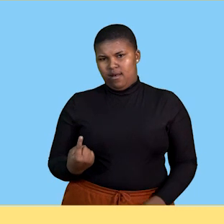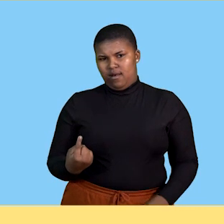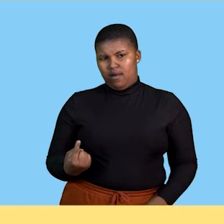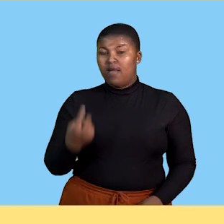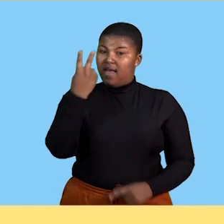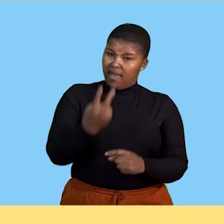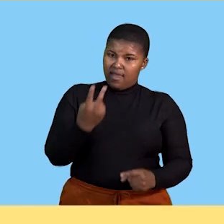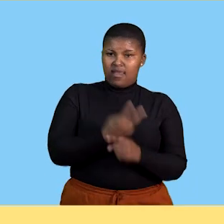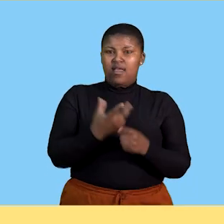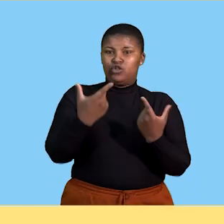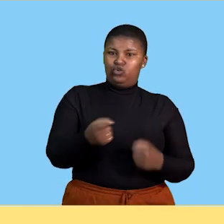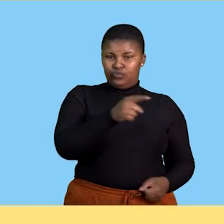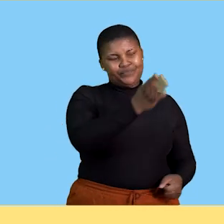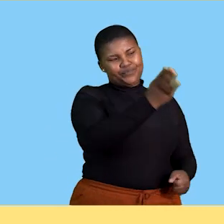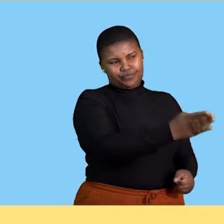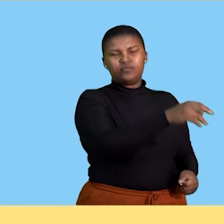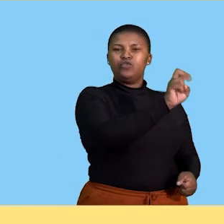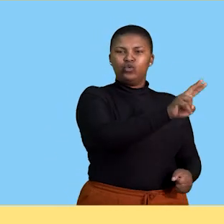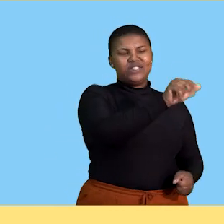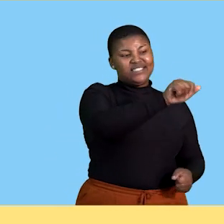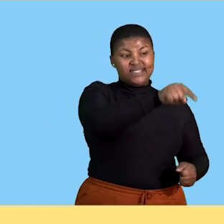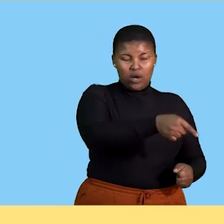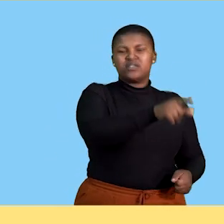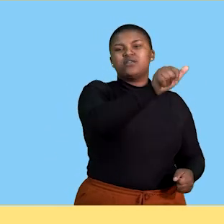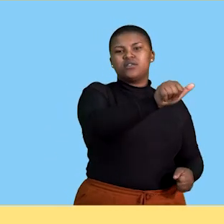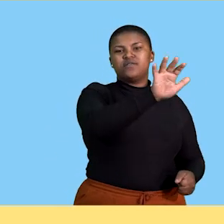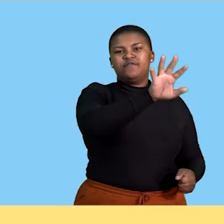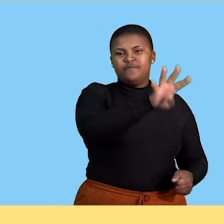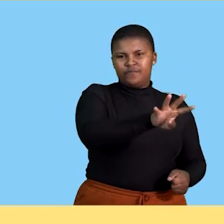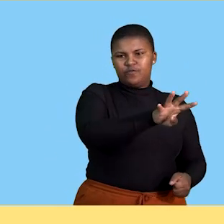1. And then I come here, I divide this by